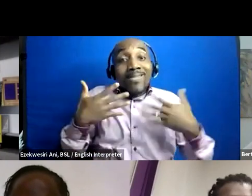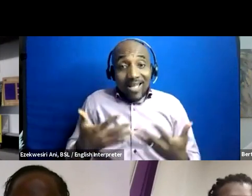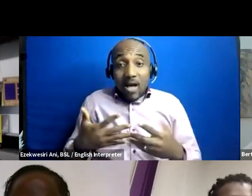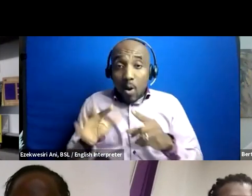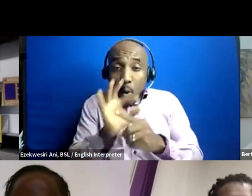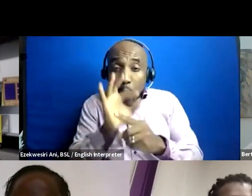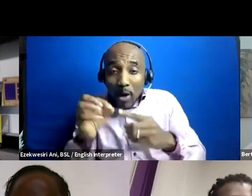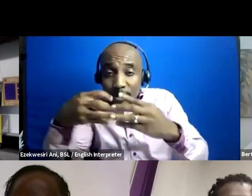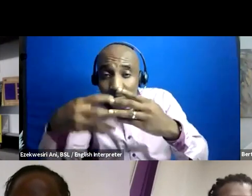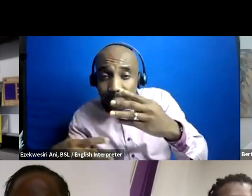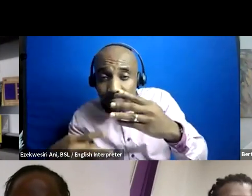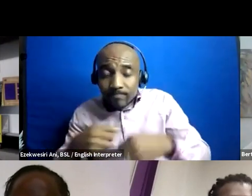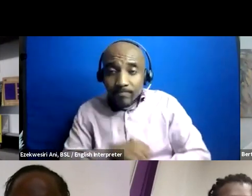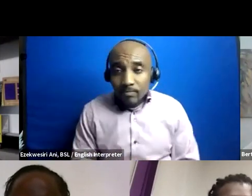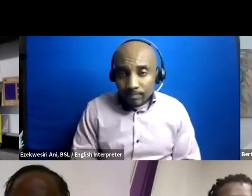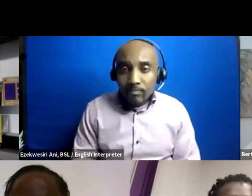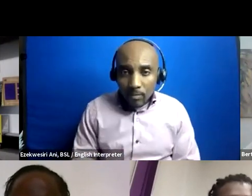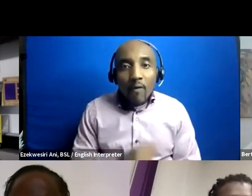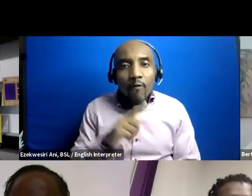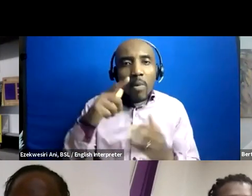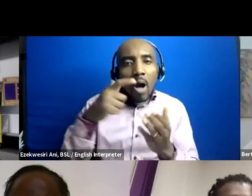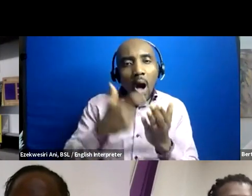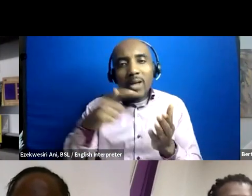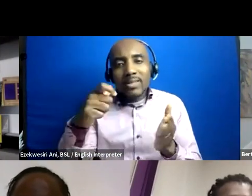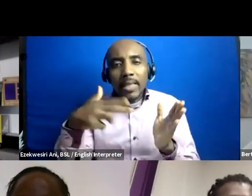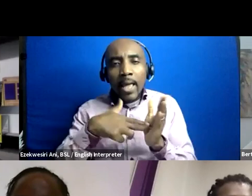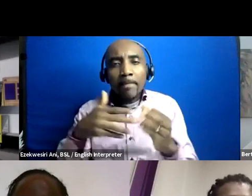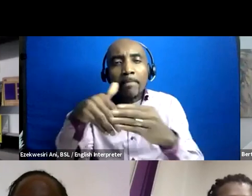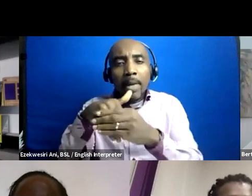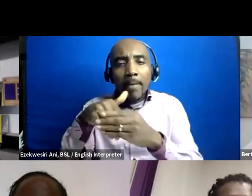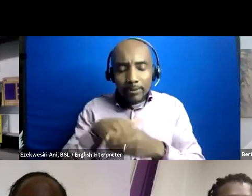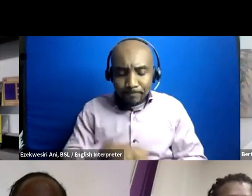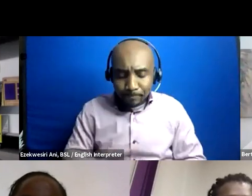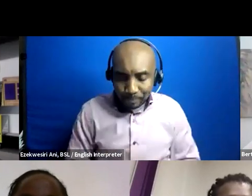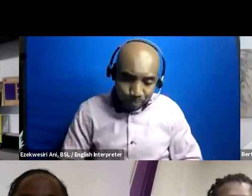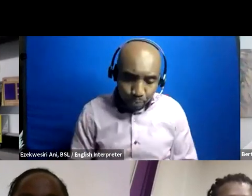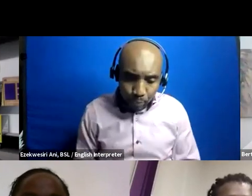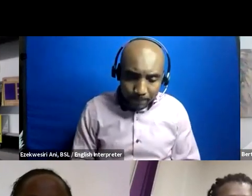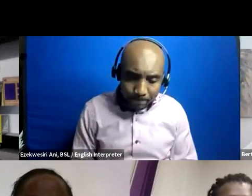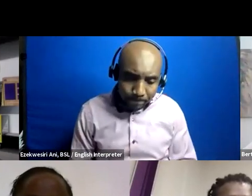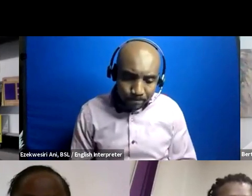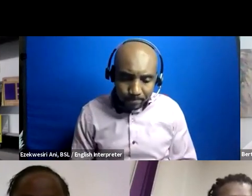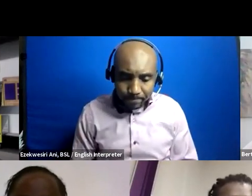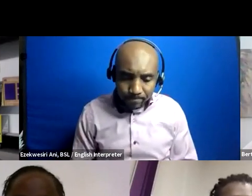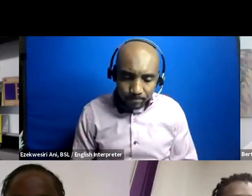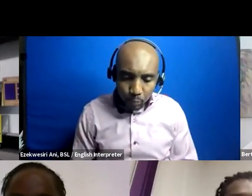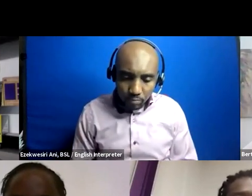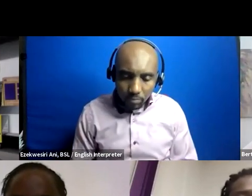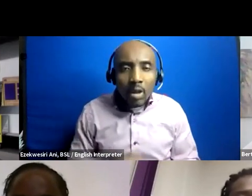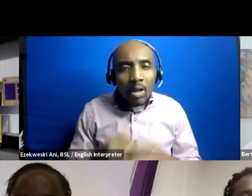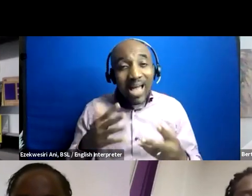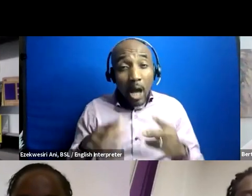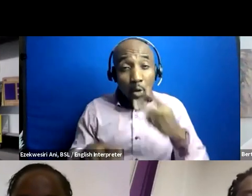questions from some of the members of the RCN. And I'll start off by paraphrasing from